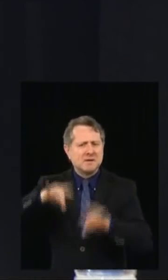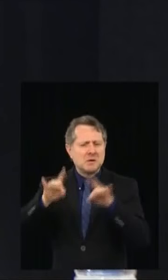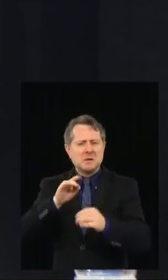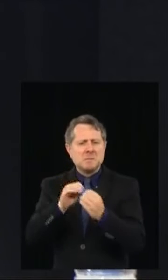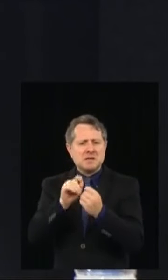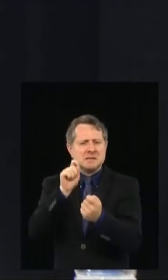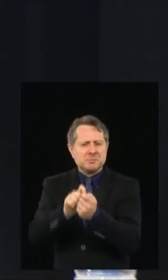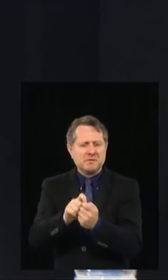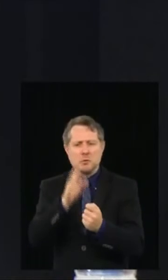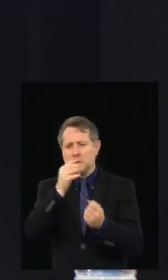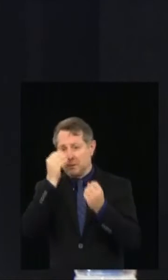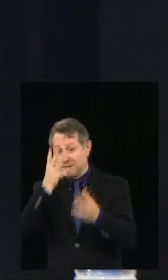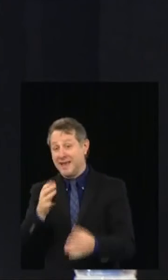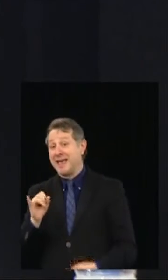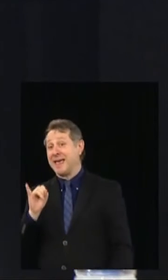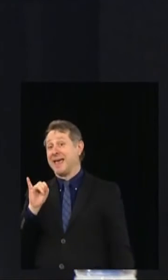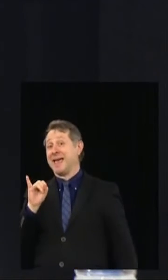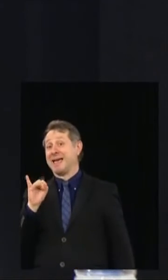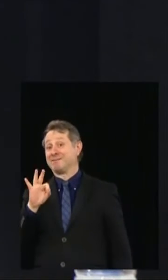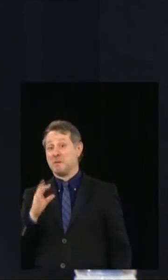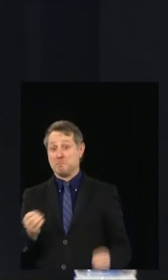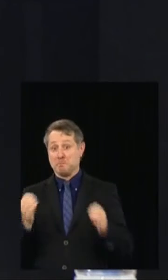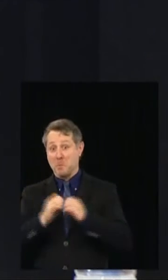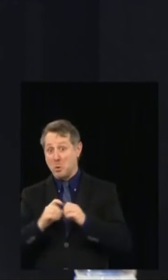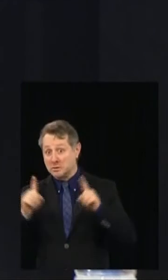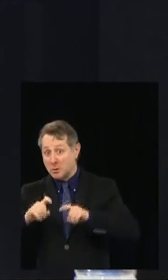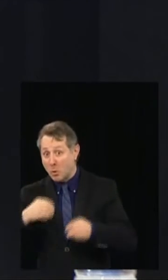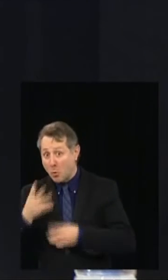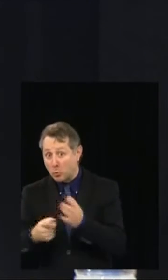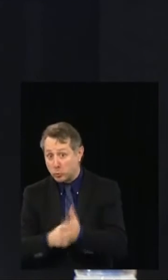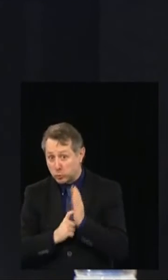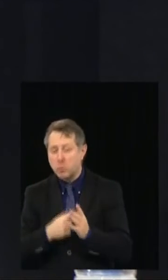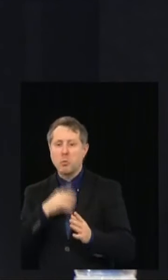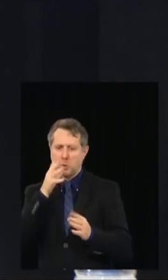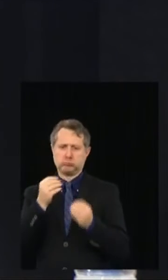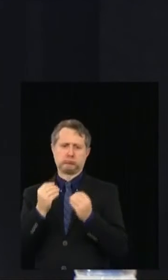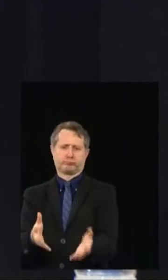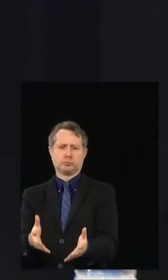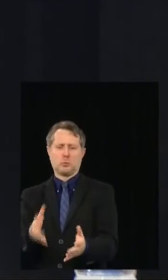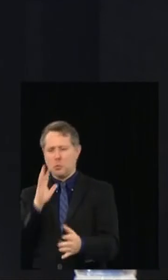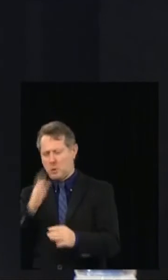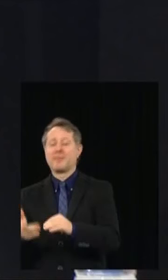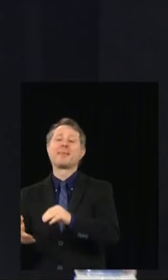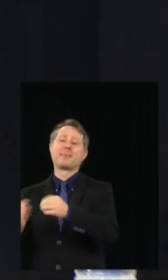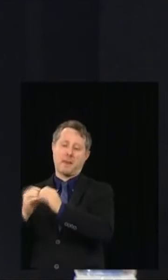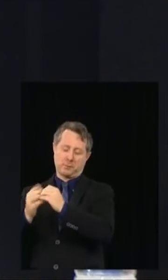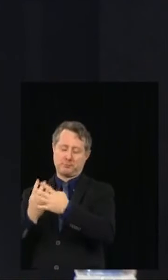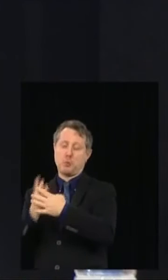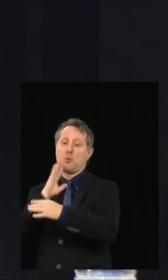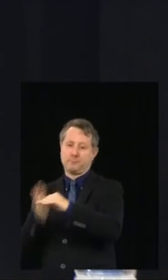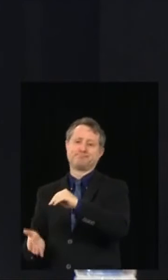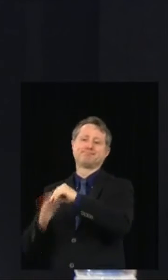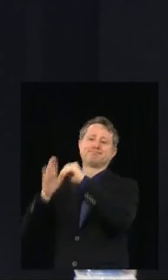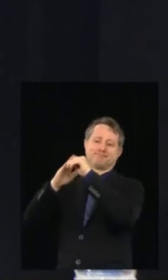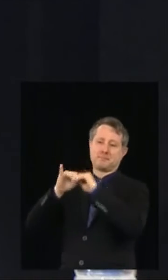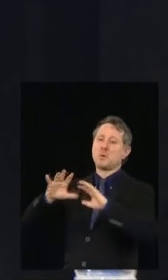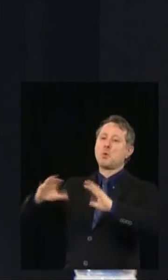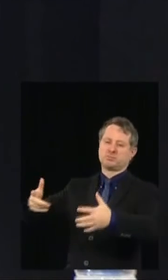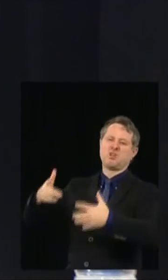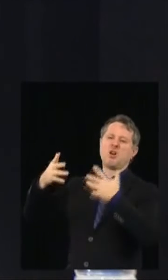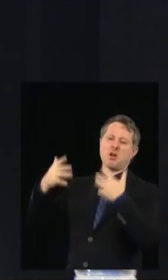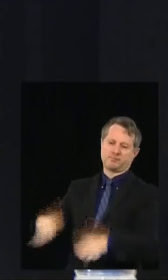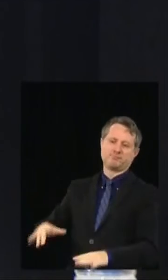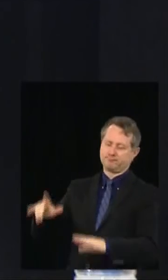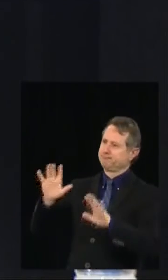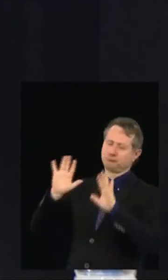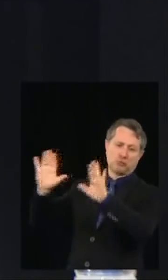if there's more testing that's needed because there's an outbreak, of course, that will be ramped up. And the prisons have done a great job so far in terms of making sure